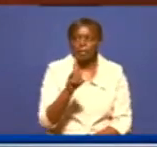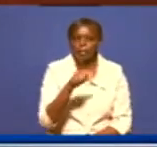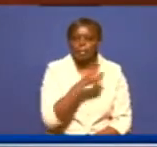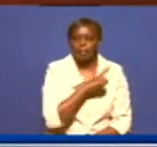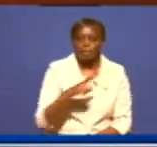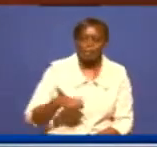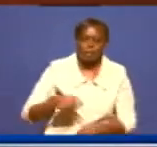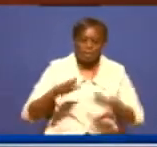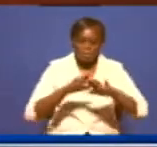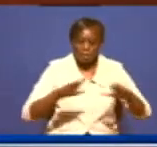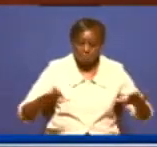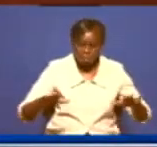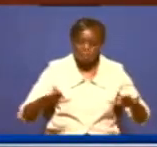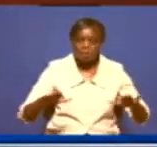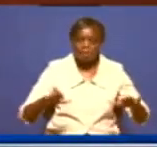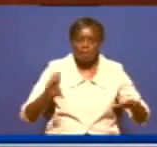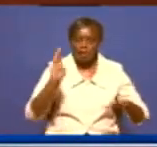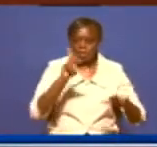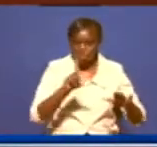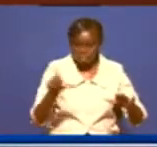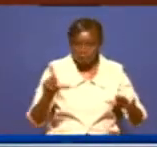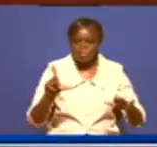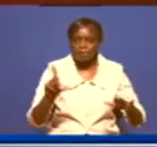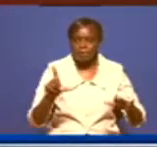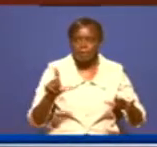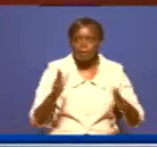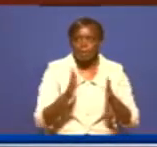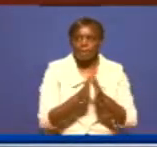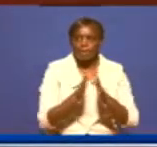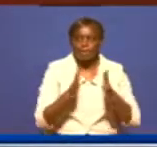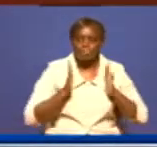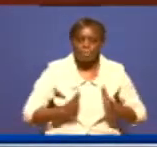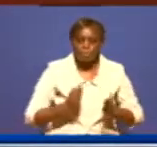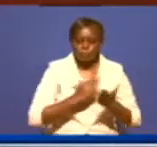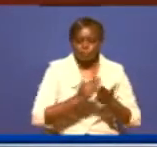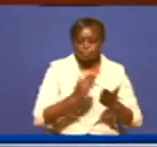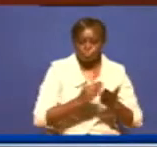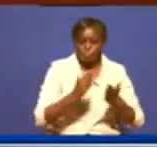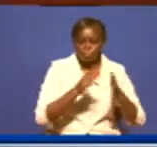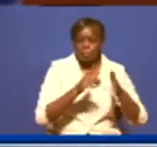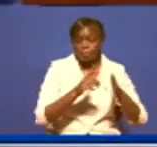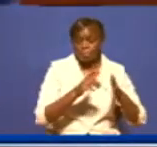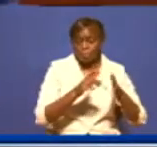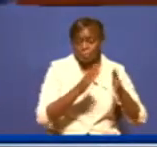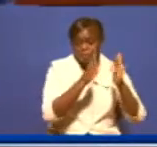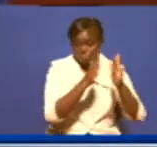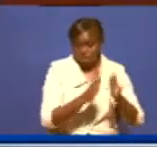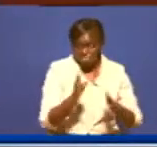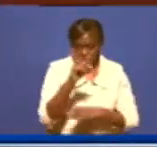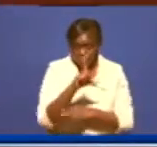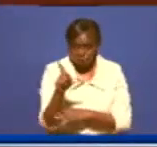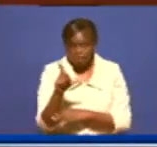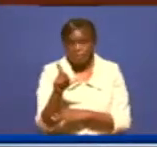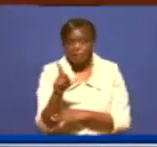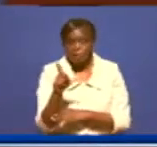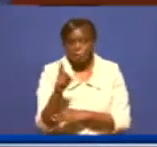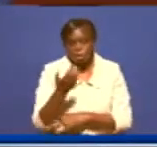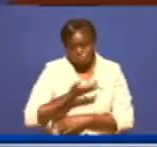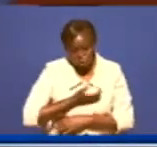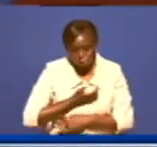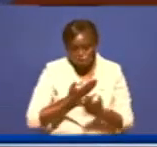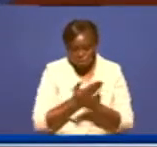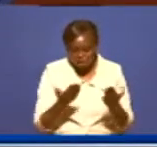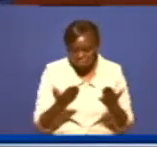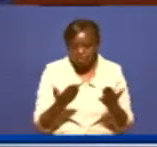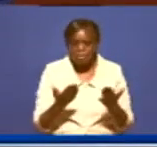Tenant Bill. I think some of us who own property or rentals, and also Kenyans who live